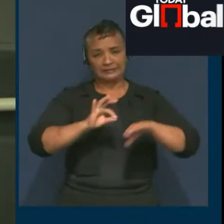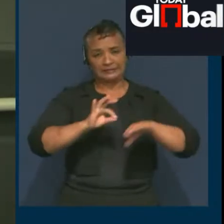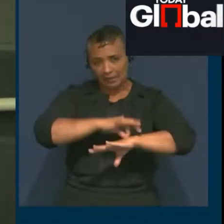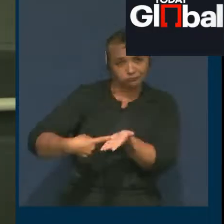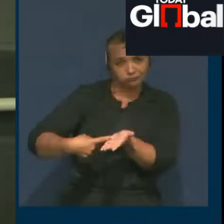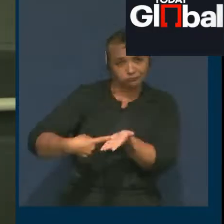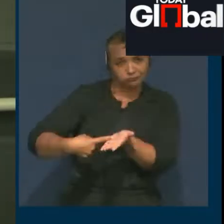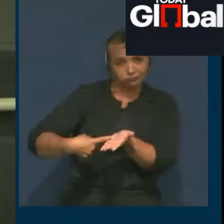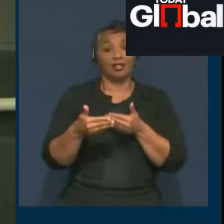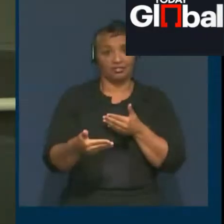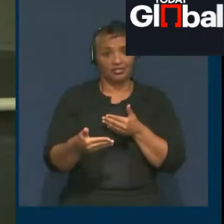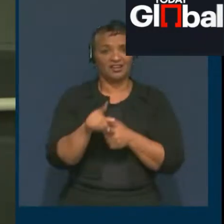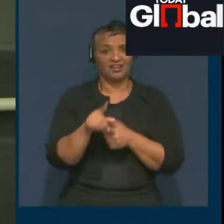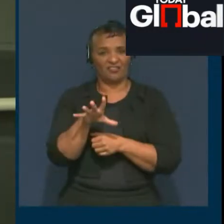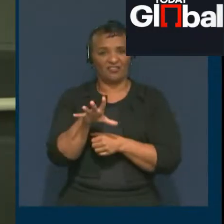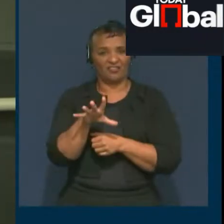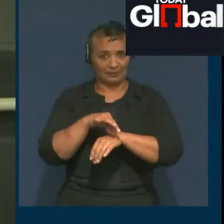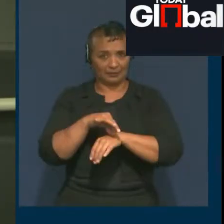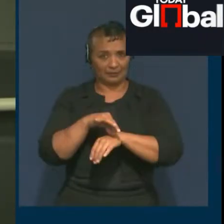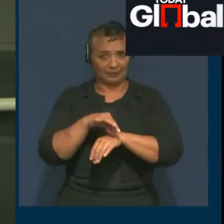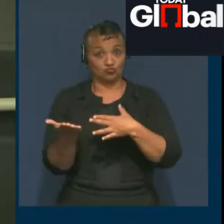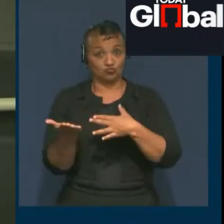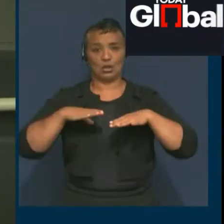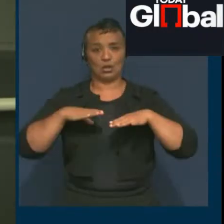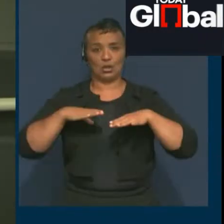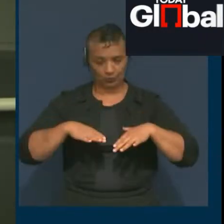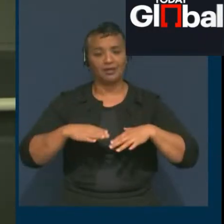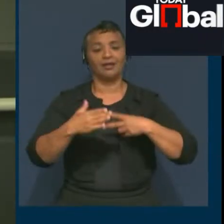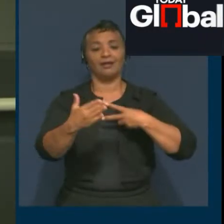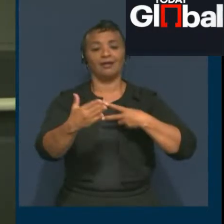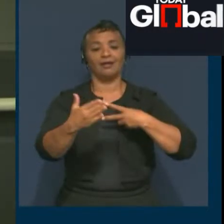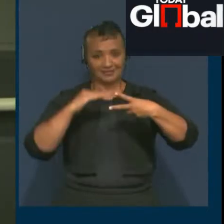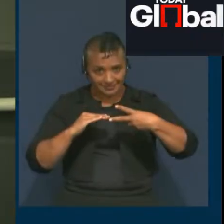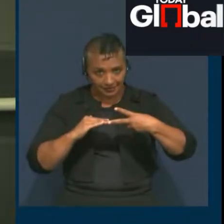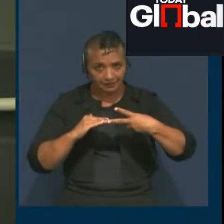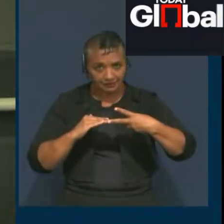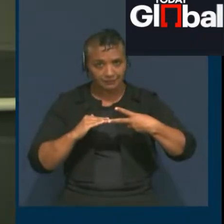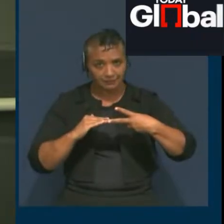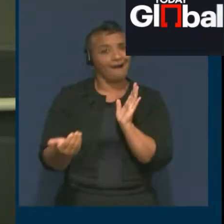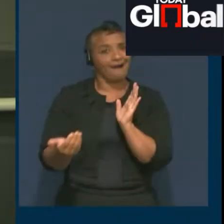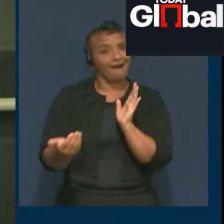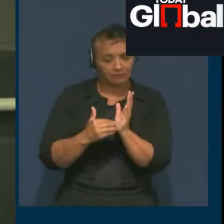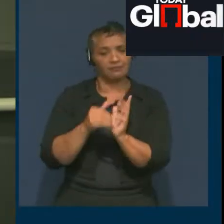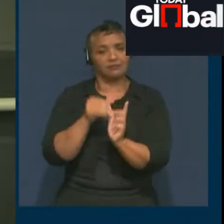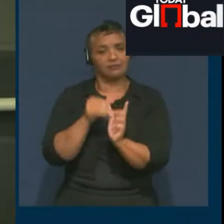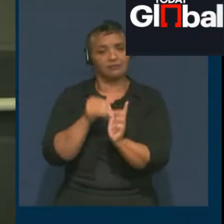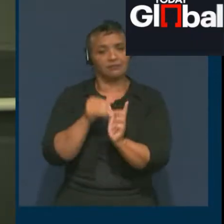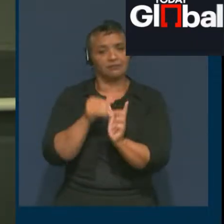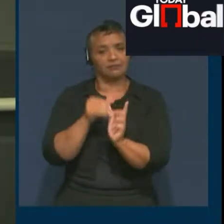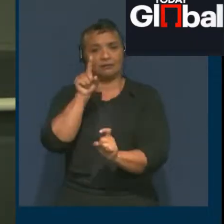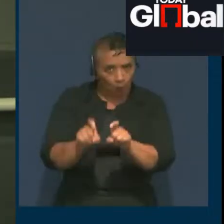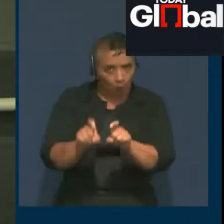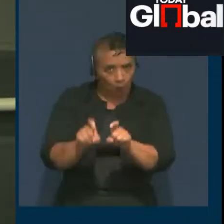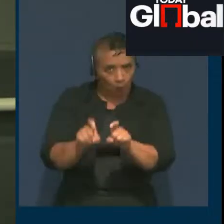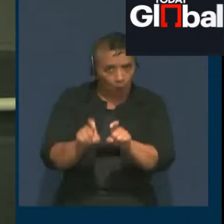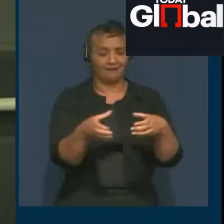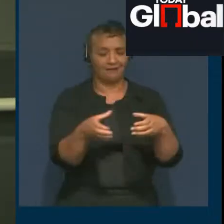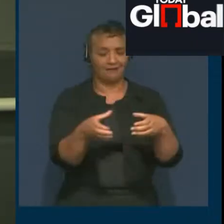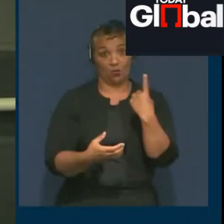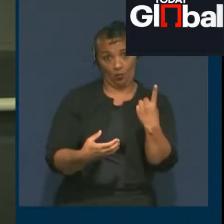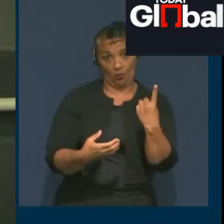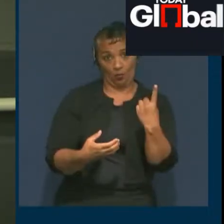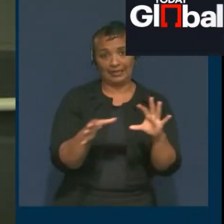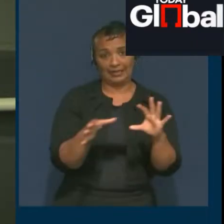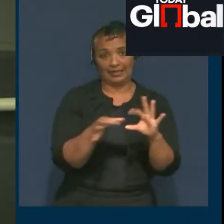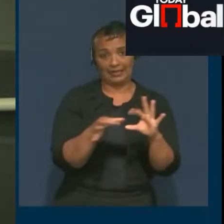break, followed by a second round of back-to-back questions on cluster 1 for 30 minutes. Once